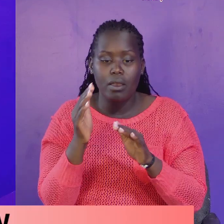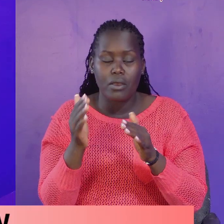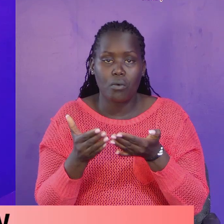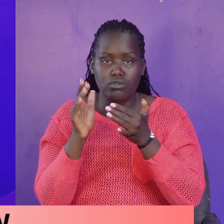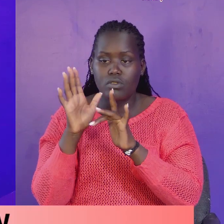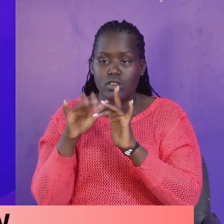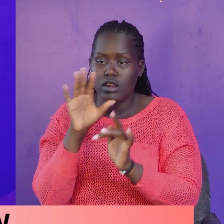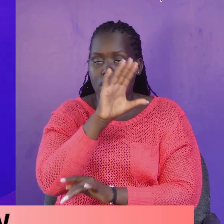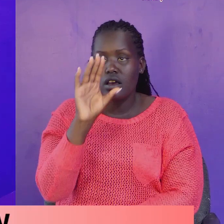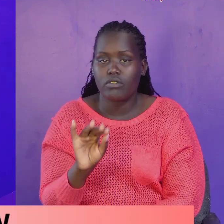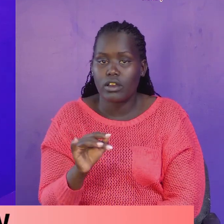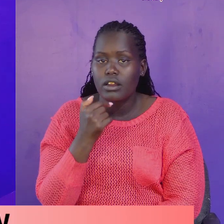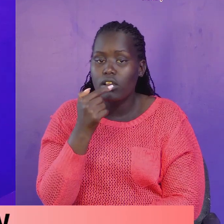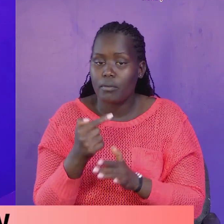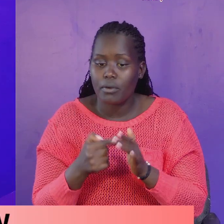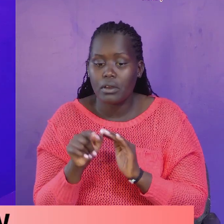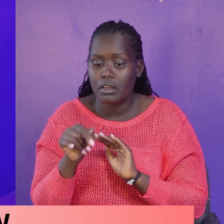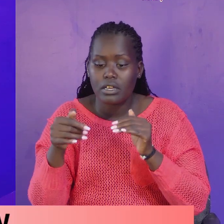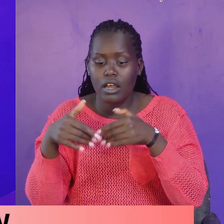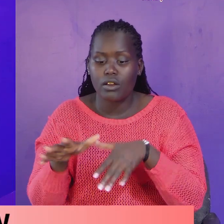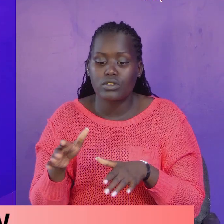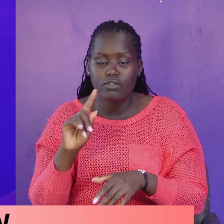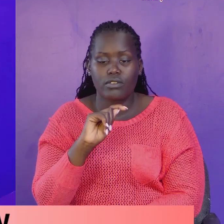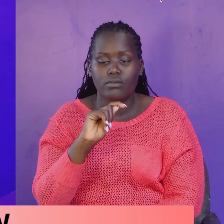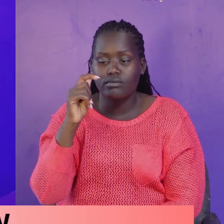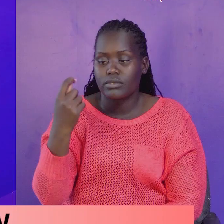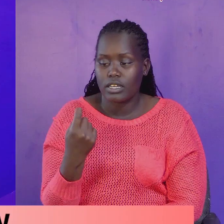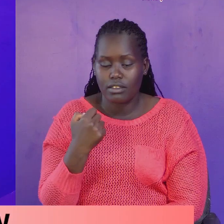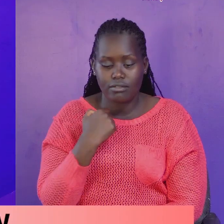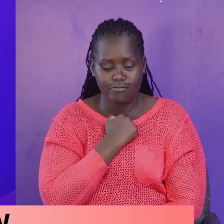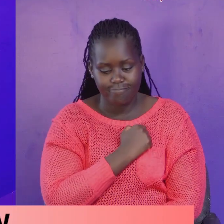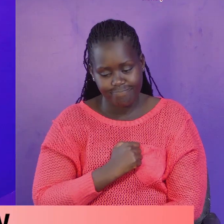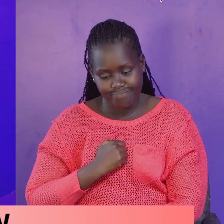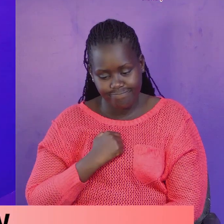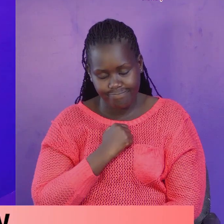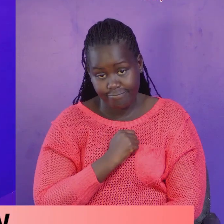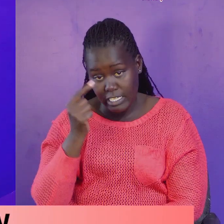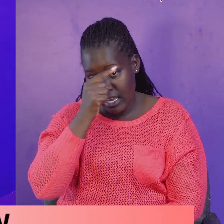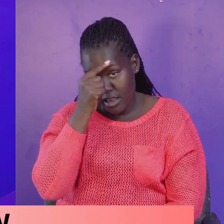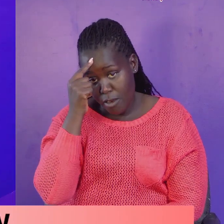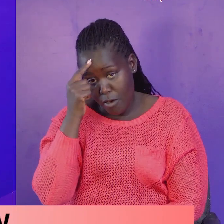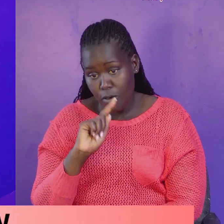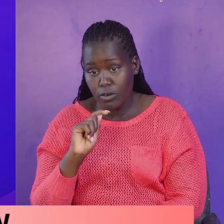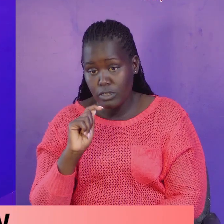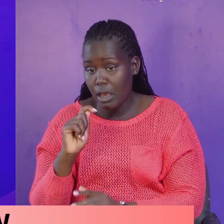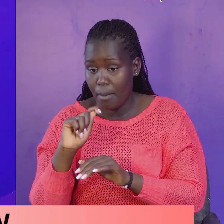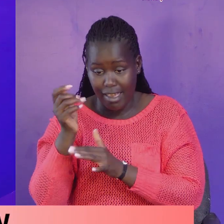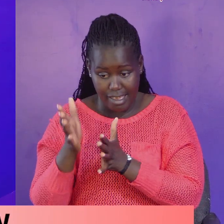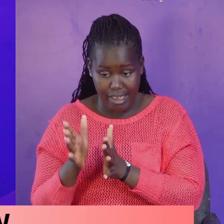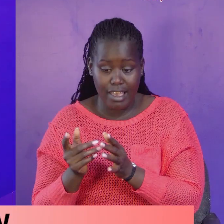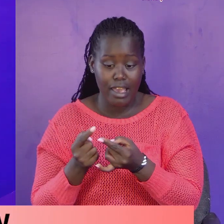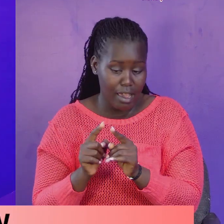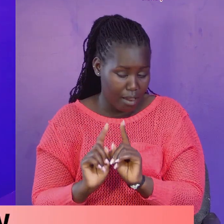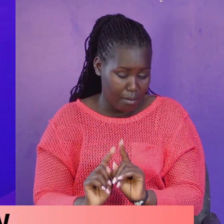you, Mololo, this is a loss for Kenya. And sorry, because I'm Kenyan patriotic, but when it comes